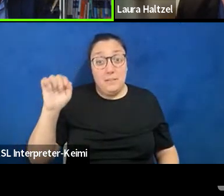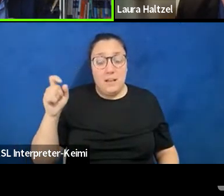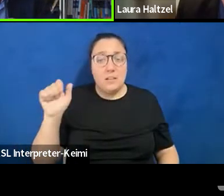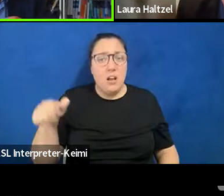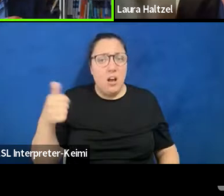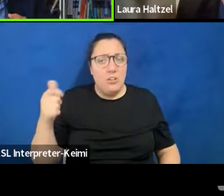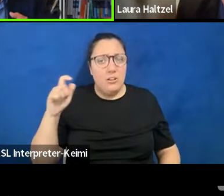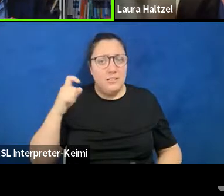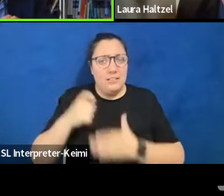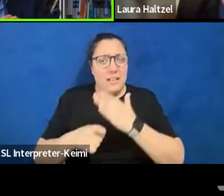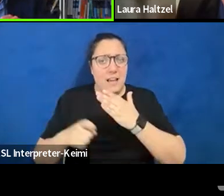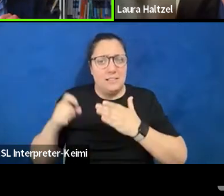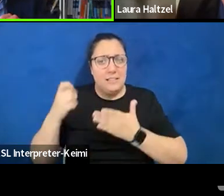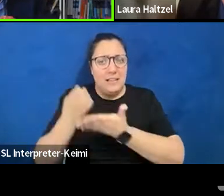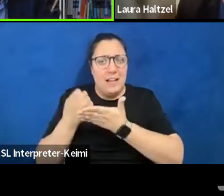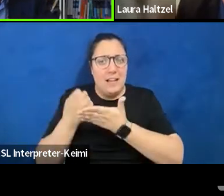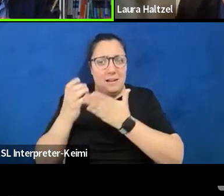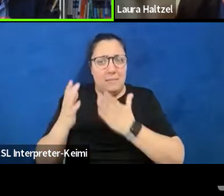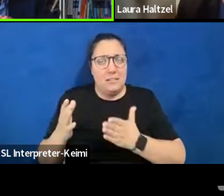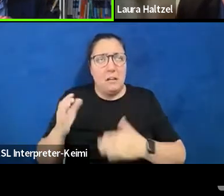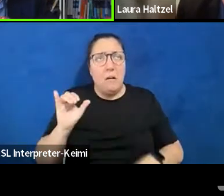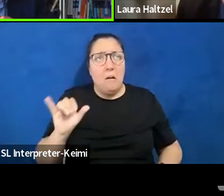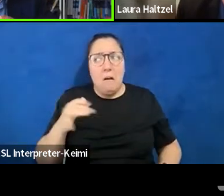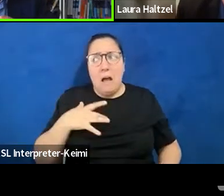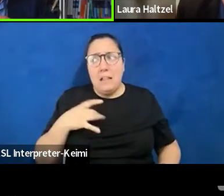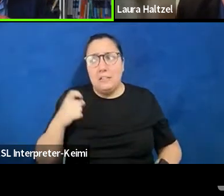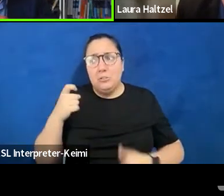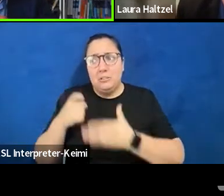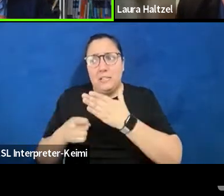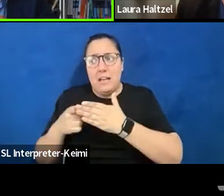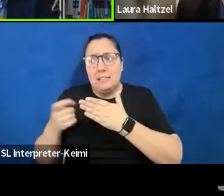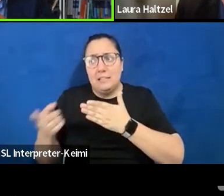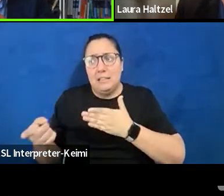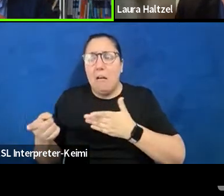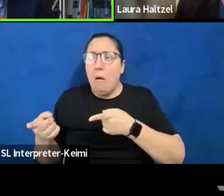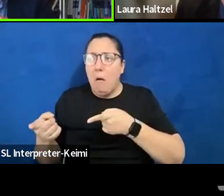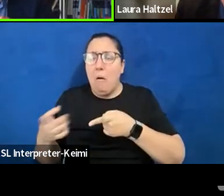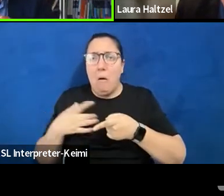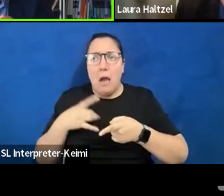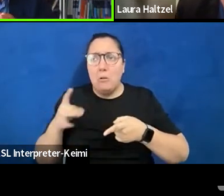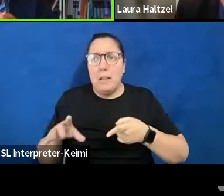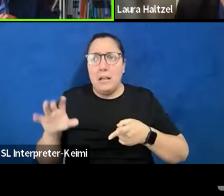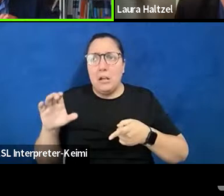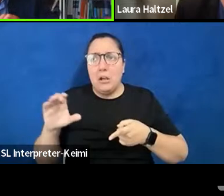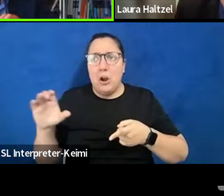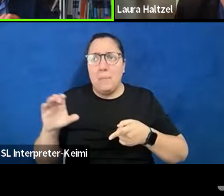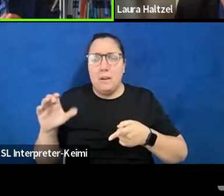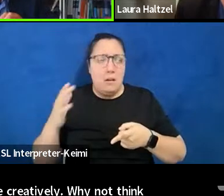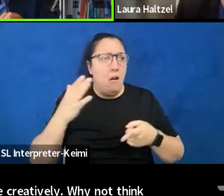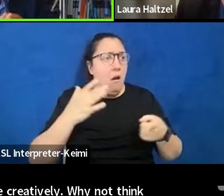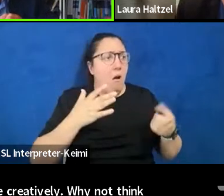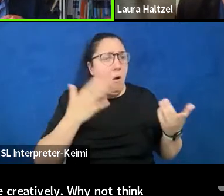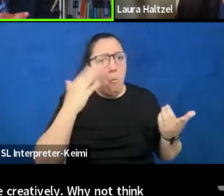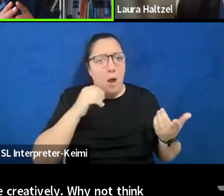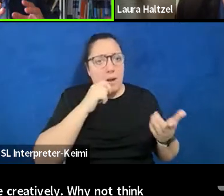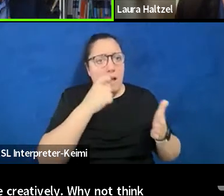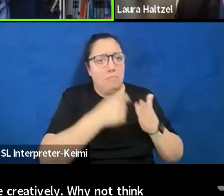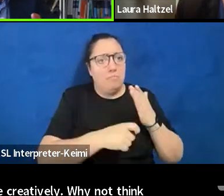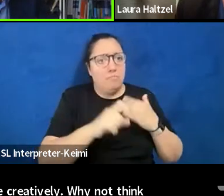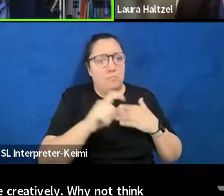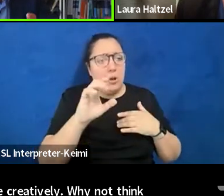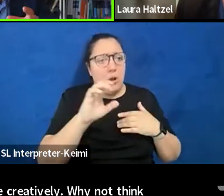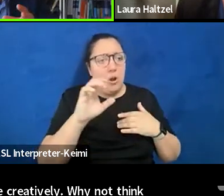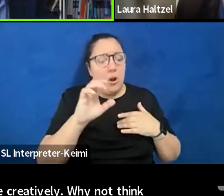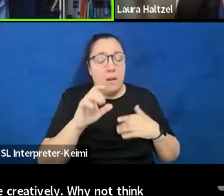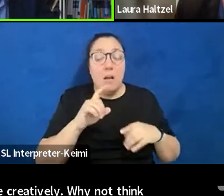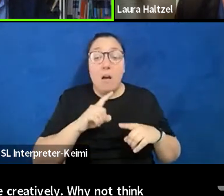tax things I don't like and subsidize things I do like. I don't like carbon any more than anyone else does. Why not do a carbon tax? You also could find things that